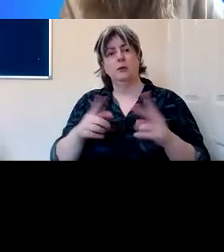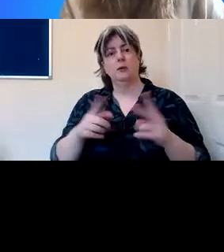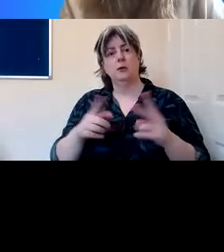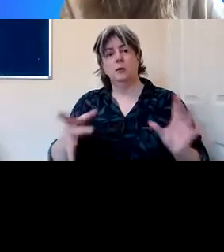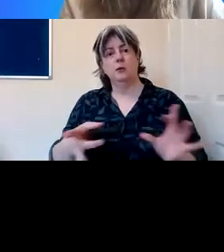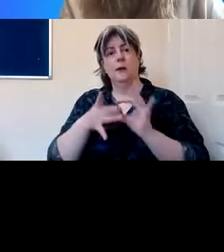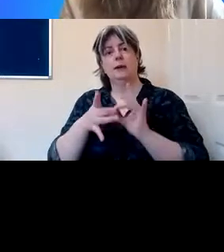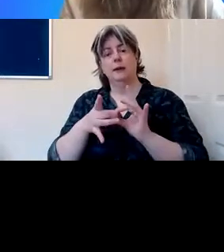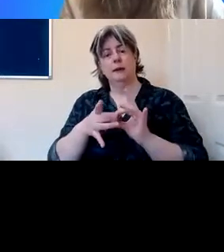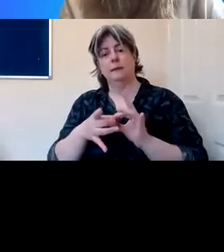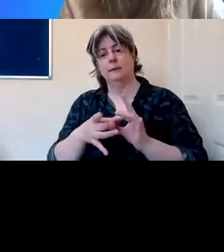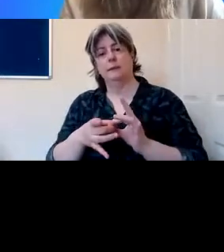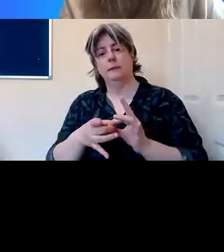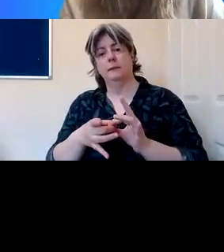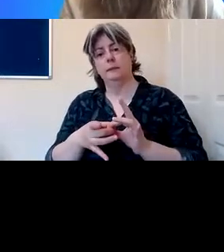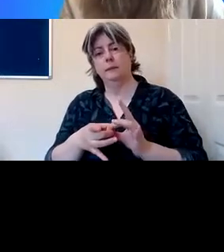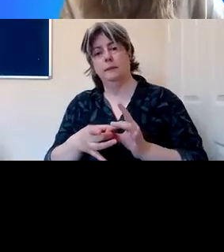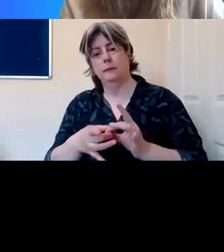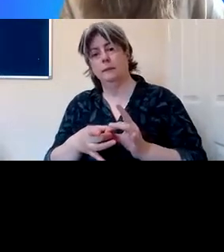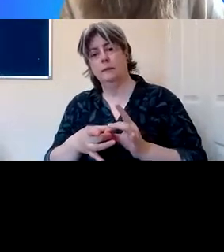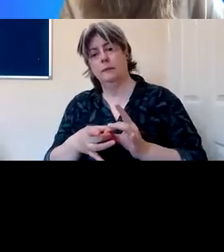in hand in this, really.